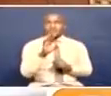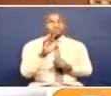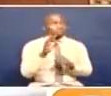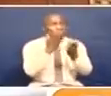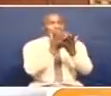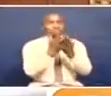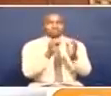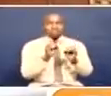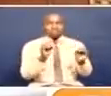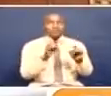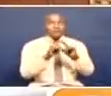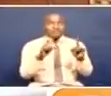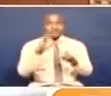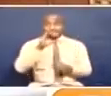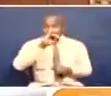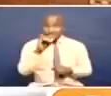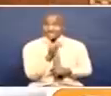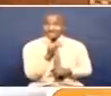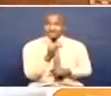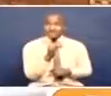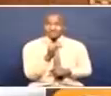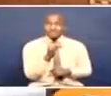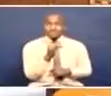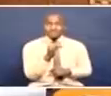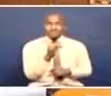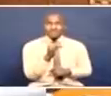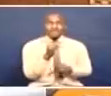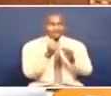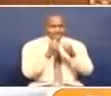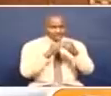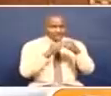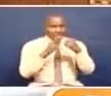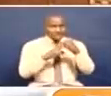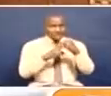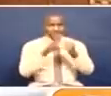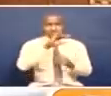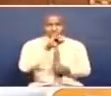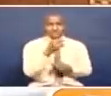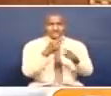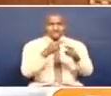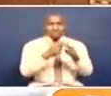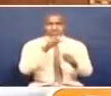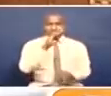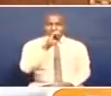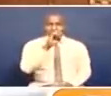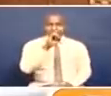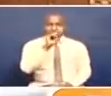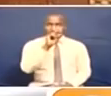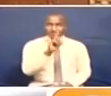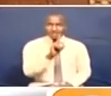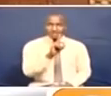petition. But then the Chief Justice then, the first, in 1997, the Chief Justice was then Bernard Chunga. Chief